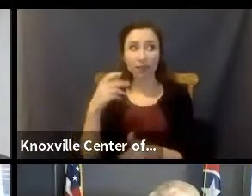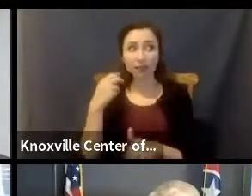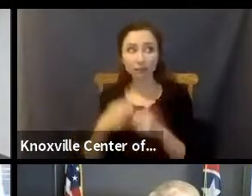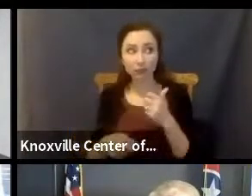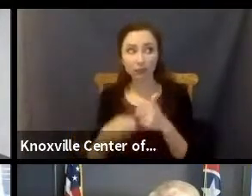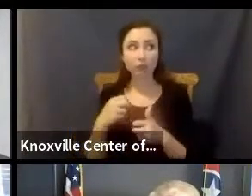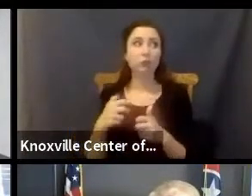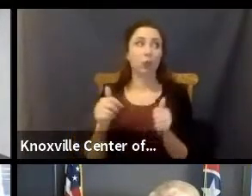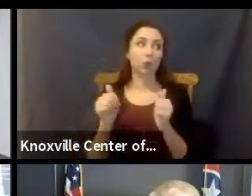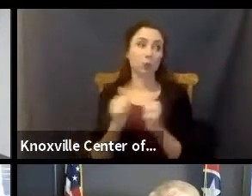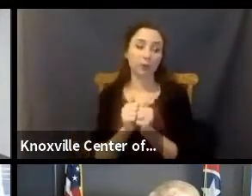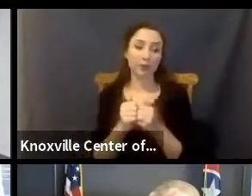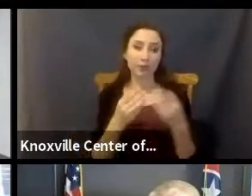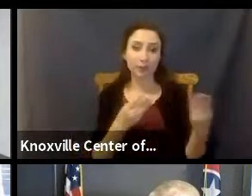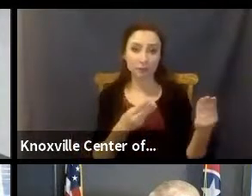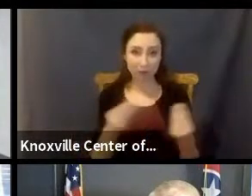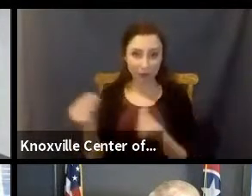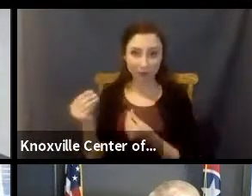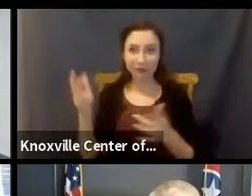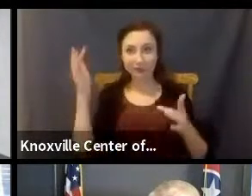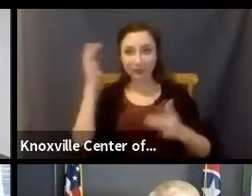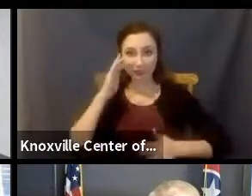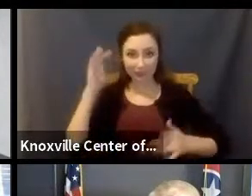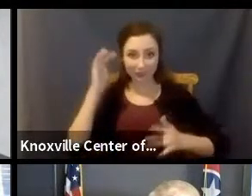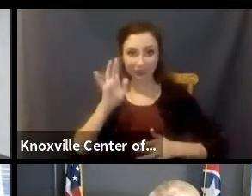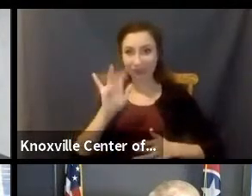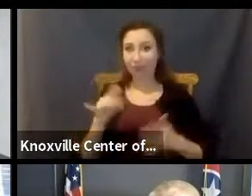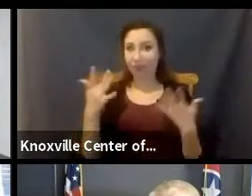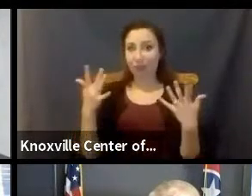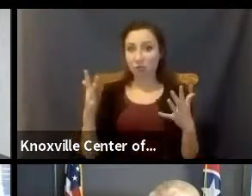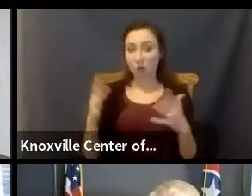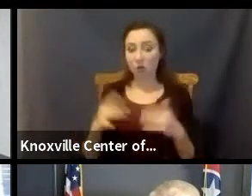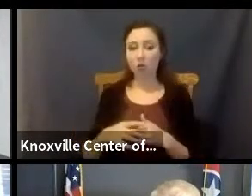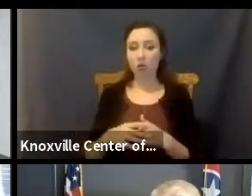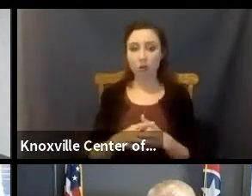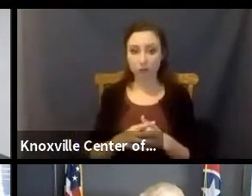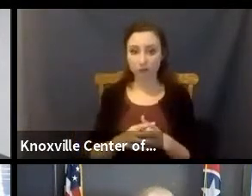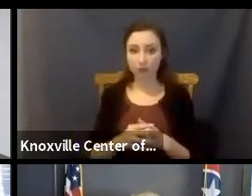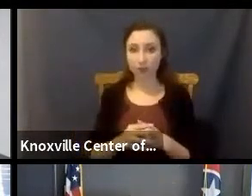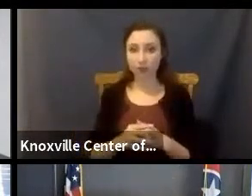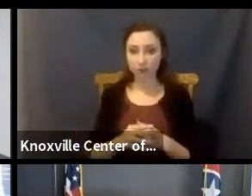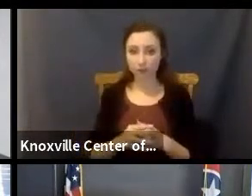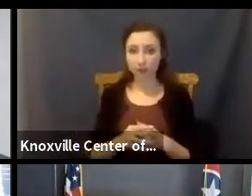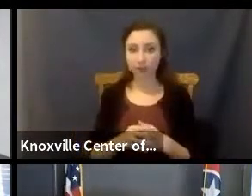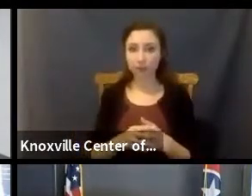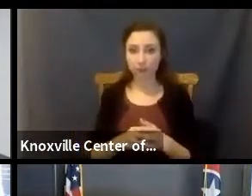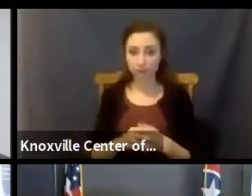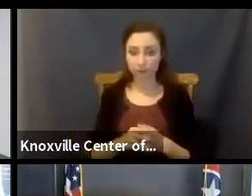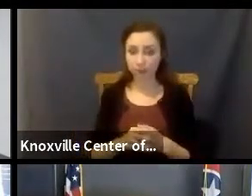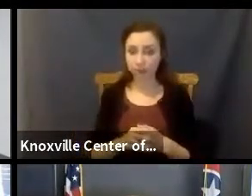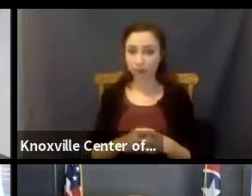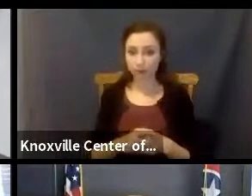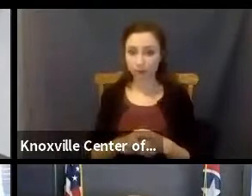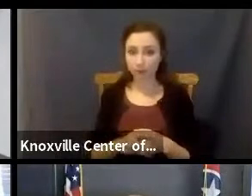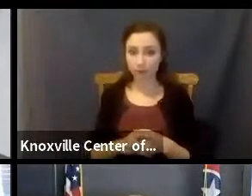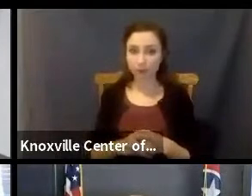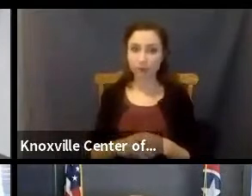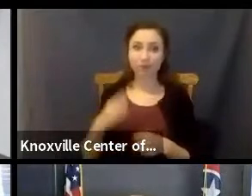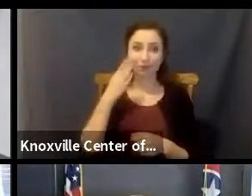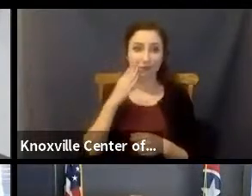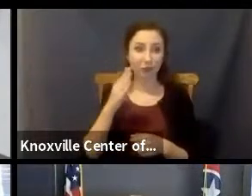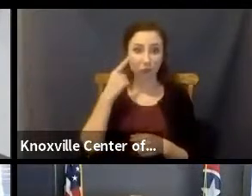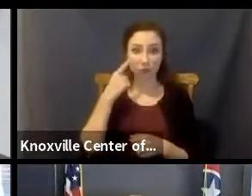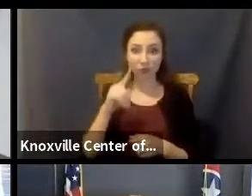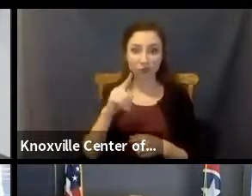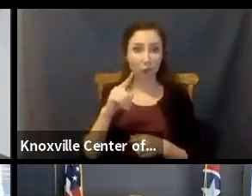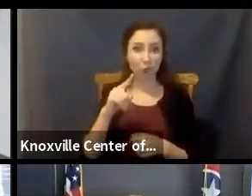with passing on the disease. That is all. And I'm hoping, again, I don't know for the police department